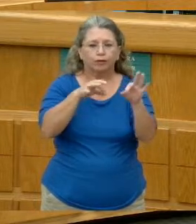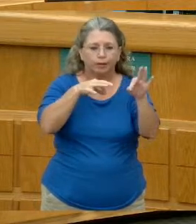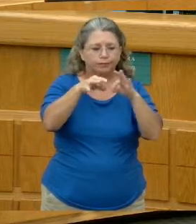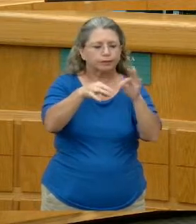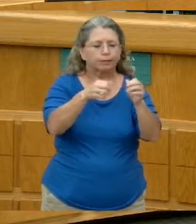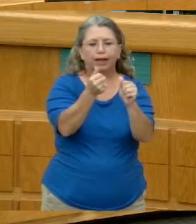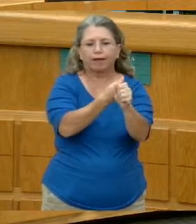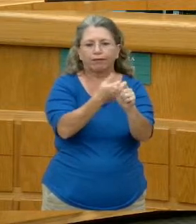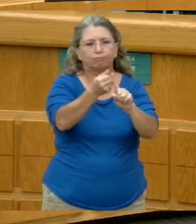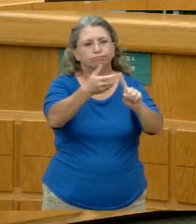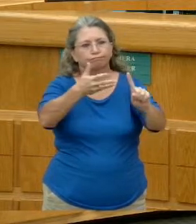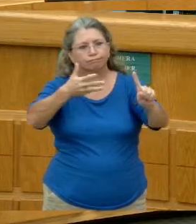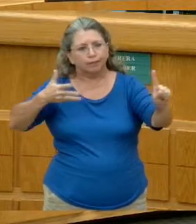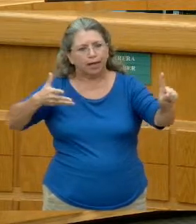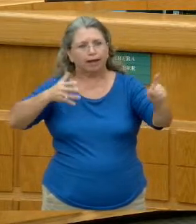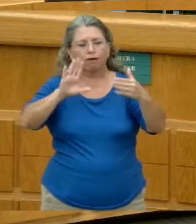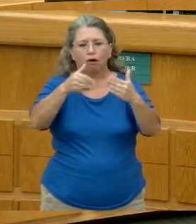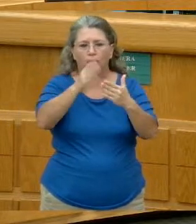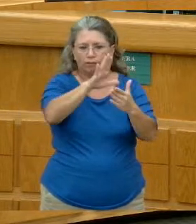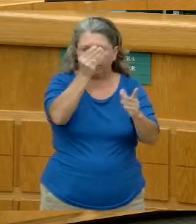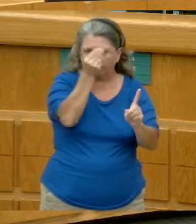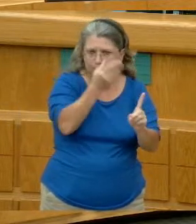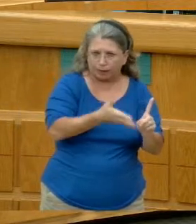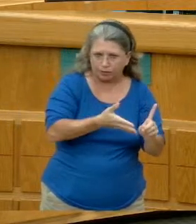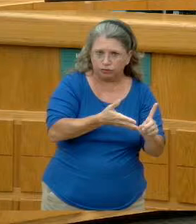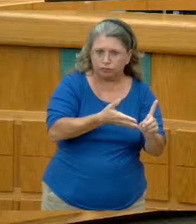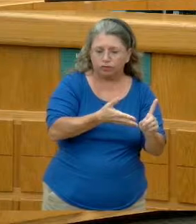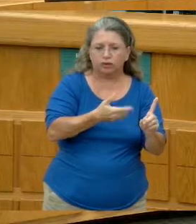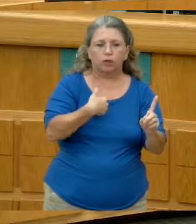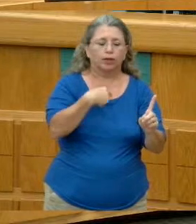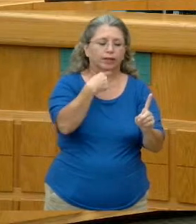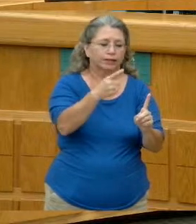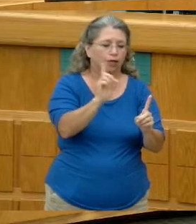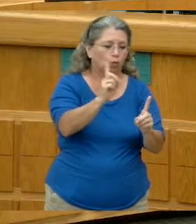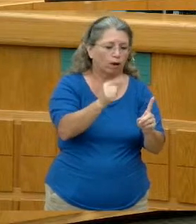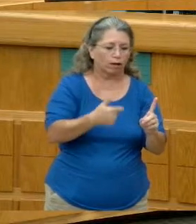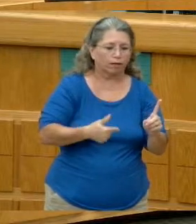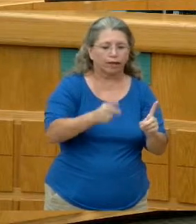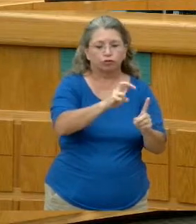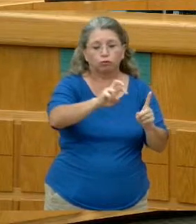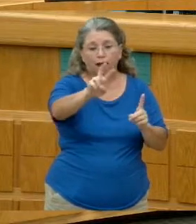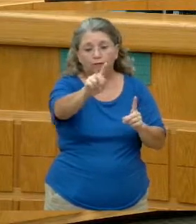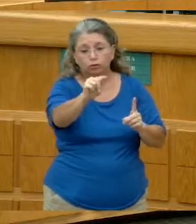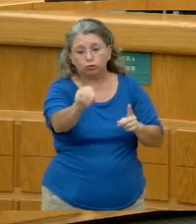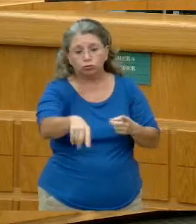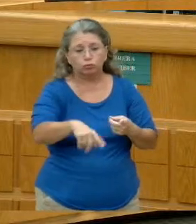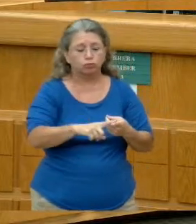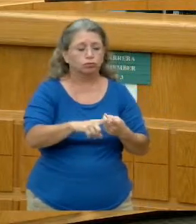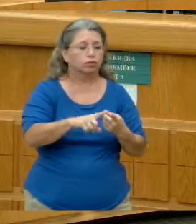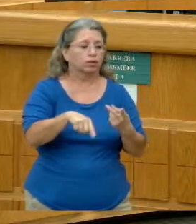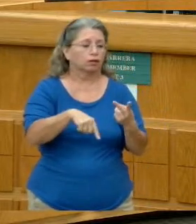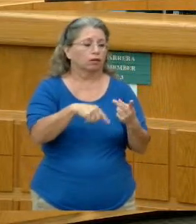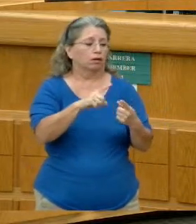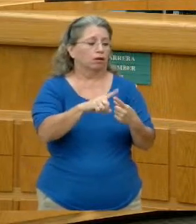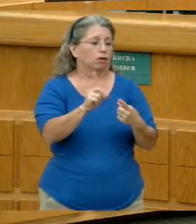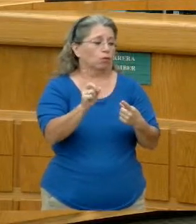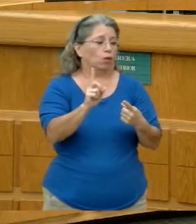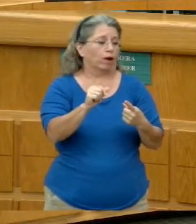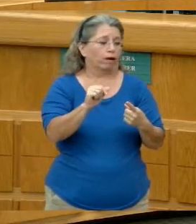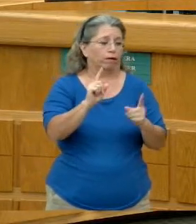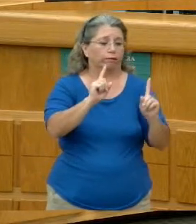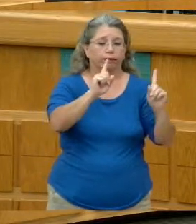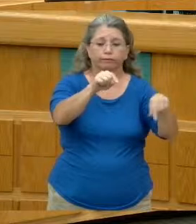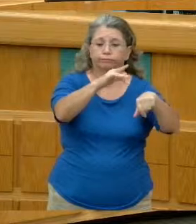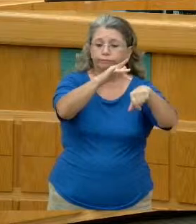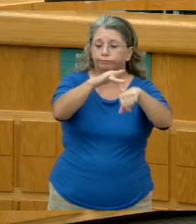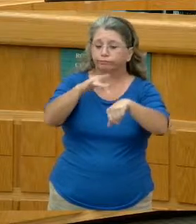we had all the information to share. And we could tell you where this person traveled to, we could tell you where they had been, if